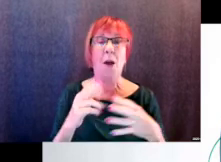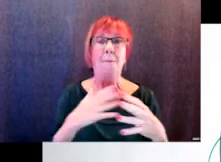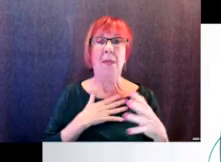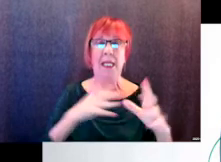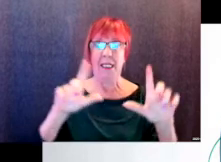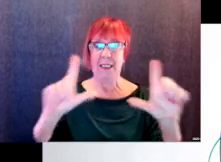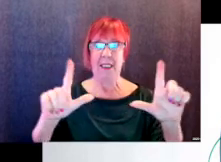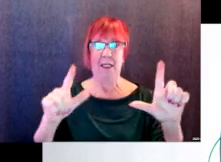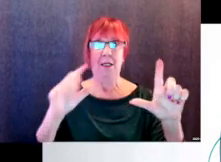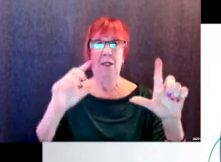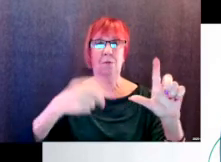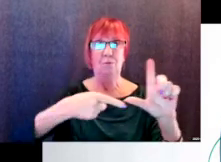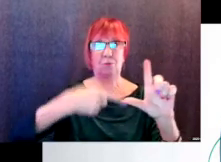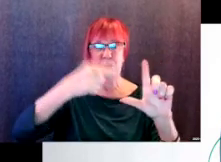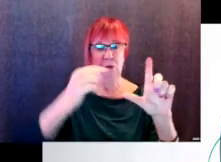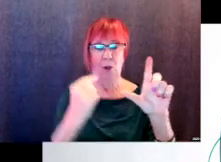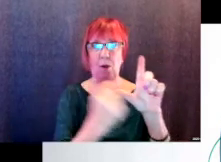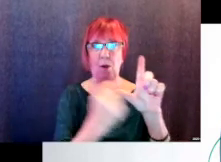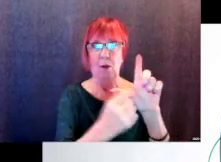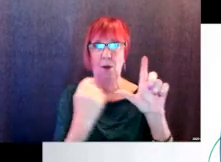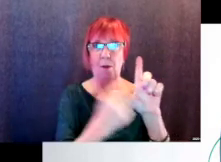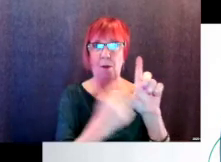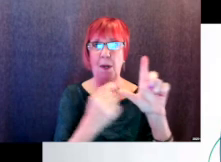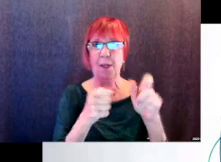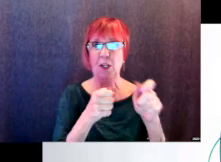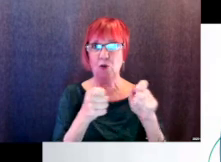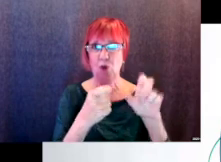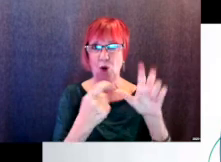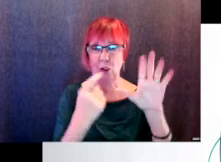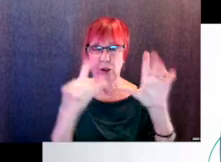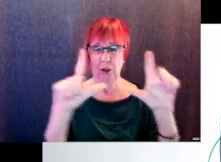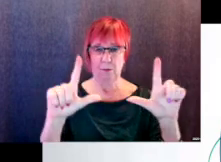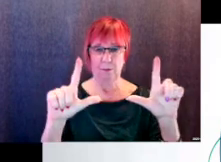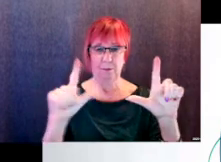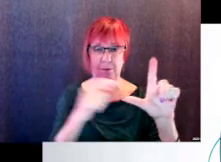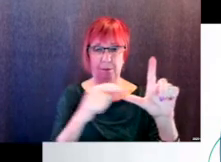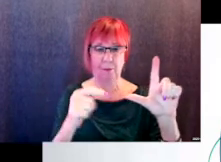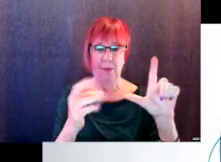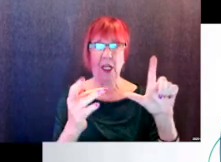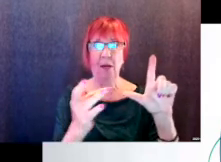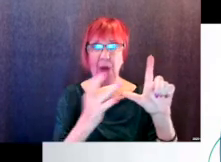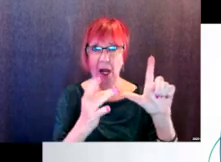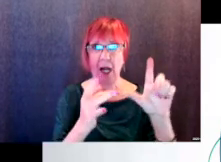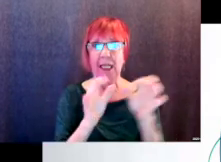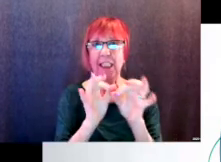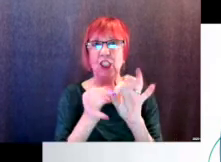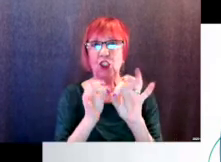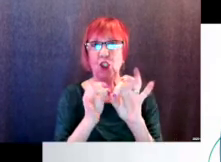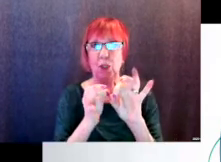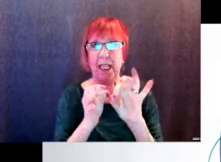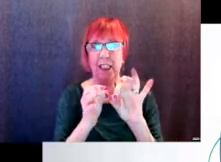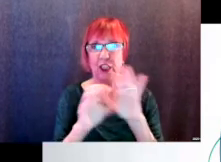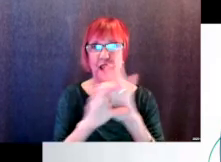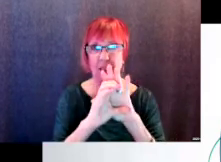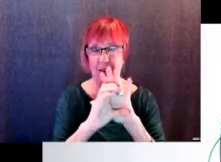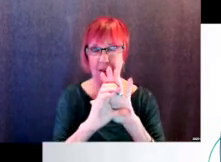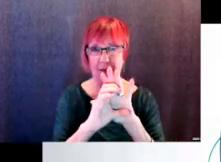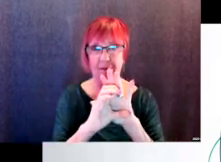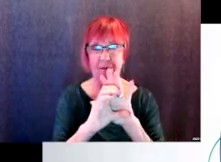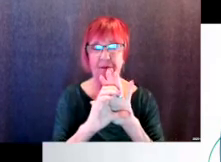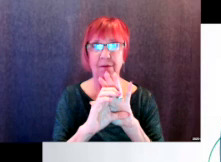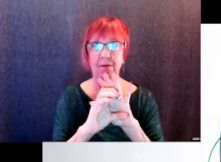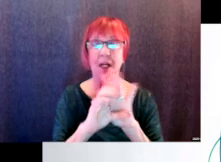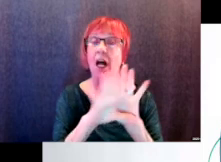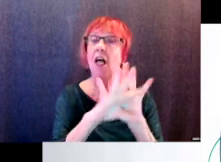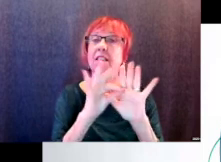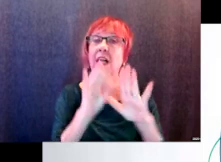the Mobile Source Control Division Equity Work Group. I will be facilitating the evening community meeting tonight in